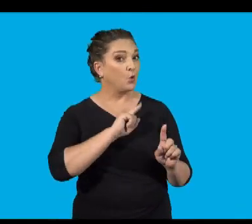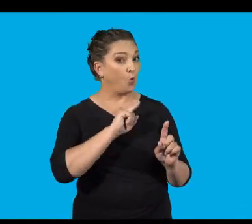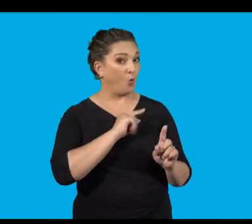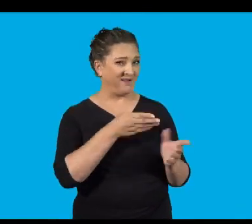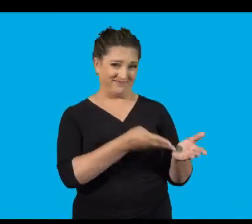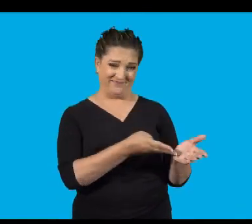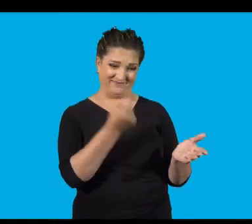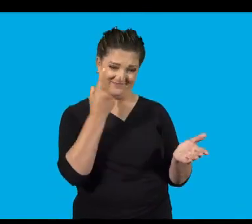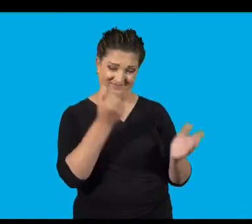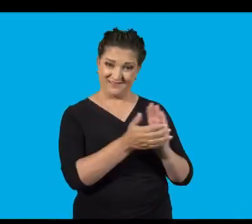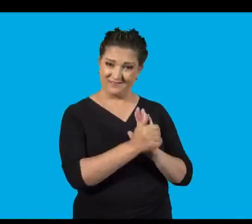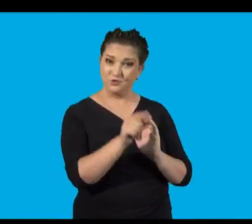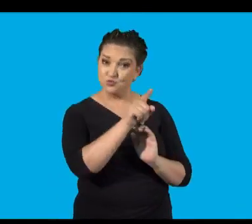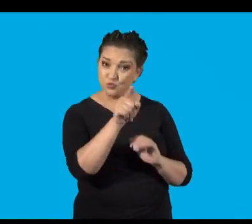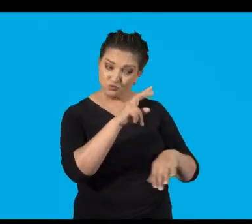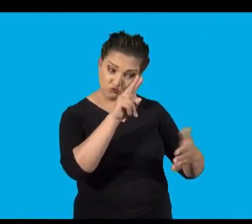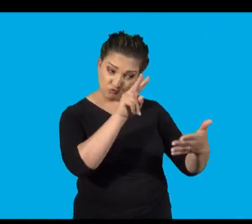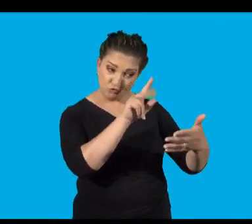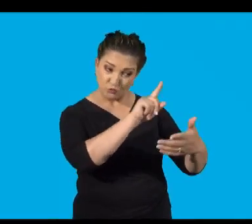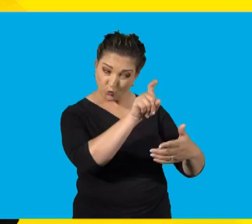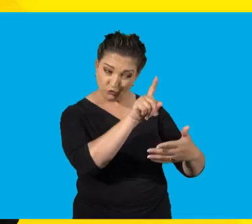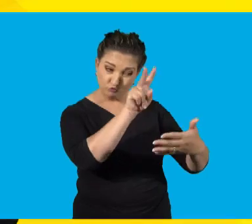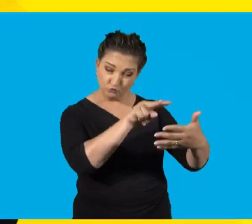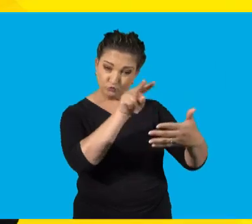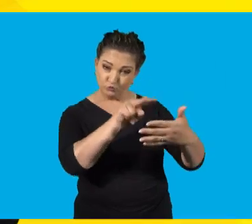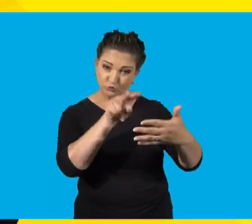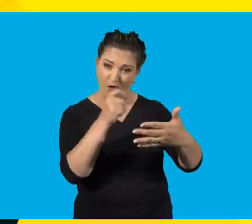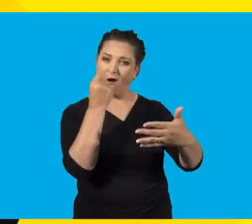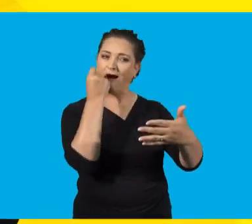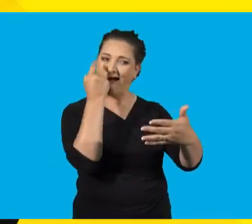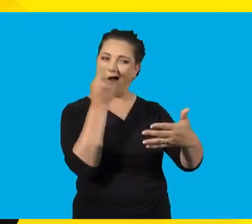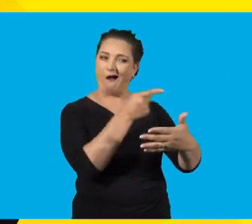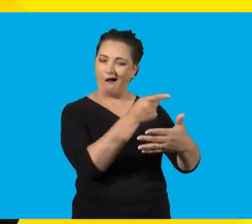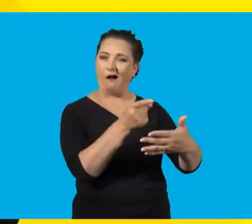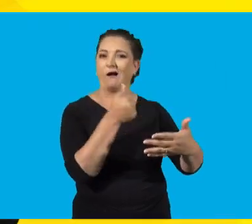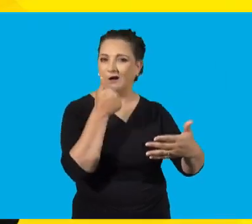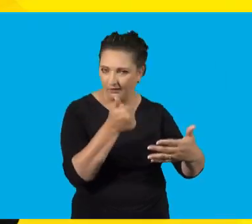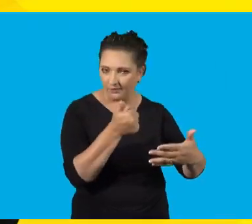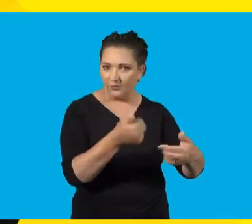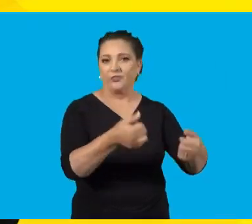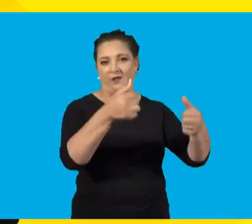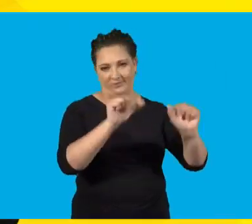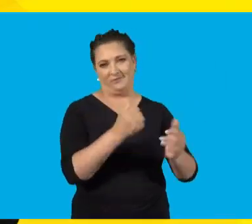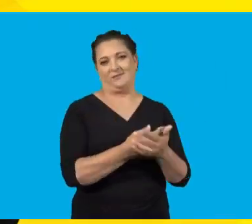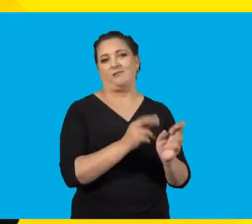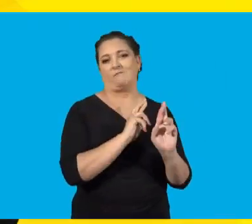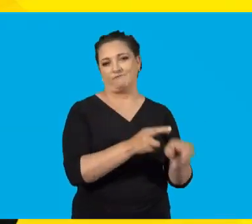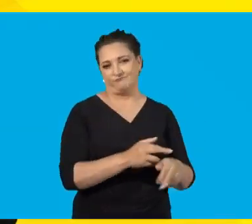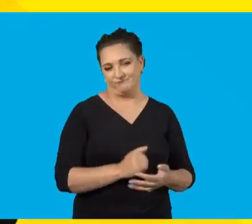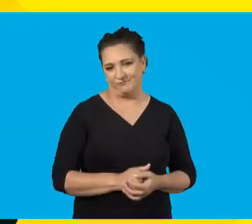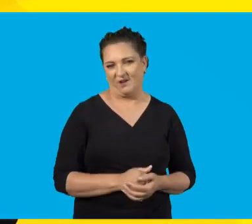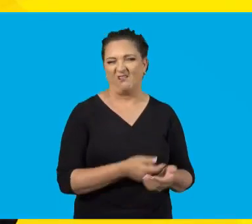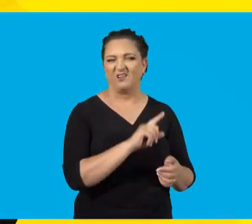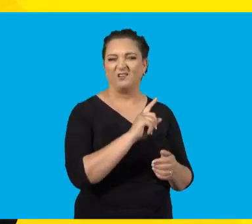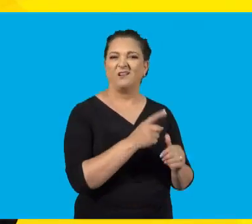included comprehension skills is because you had to read your question, comprehend or understand what you're reading in order to respond to